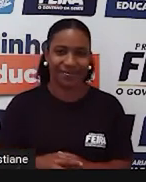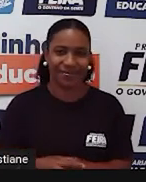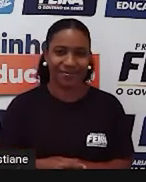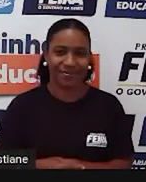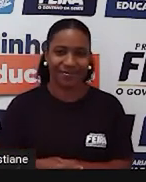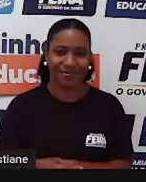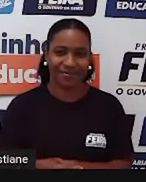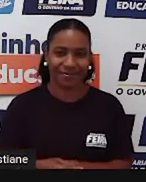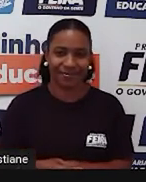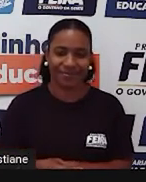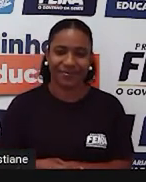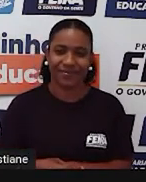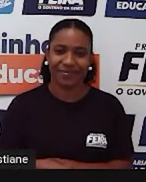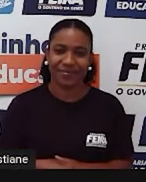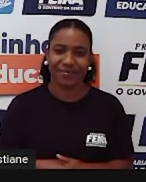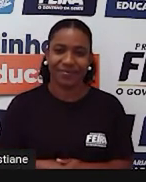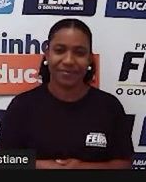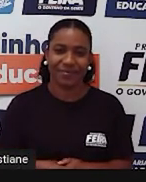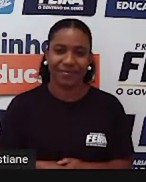L,